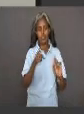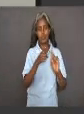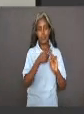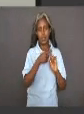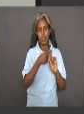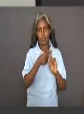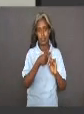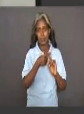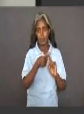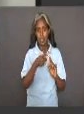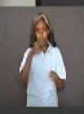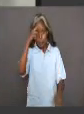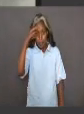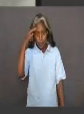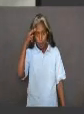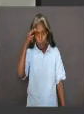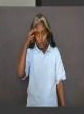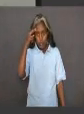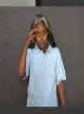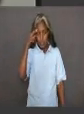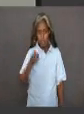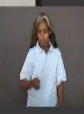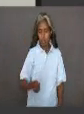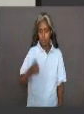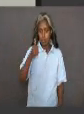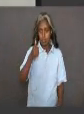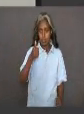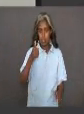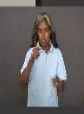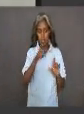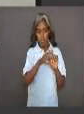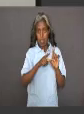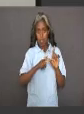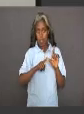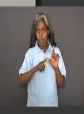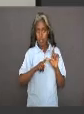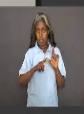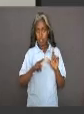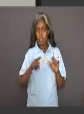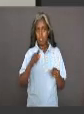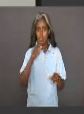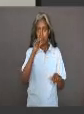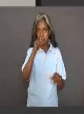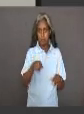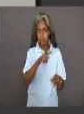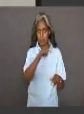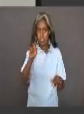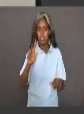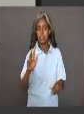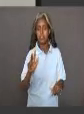positive because the original angle is in the third quadrant.